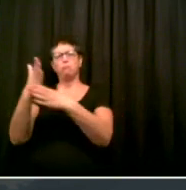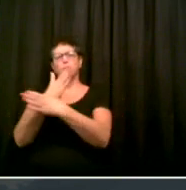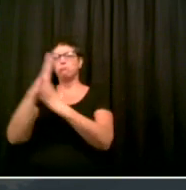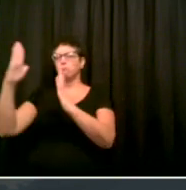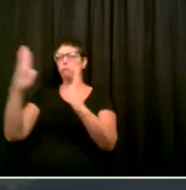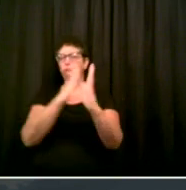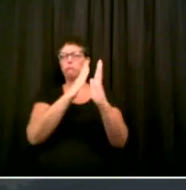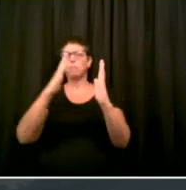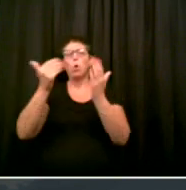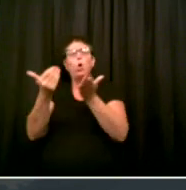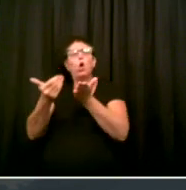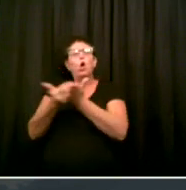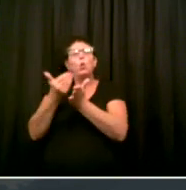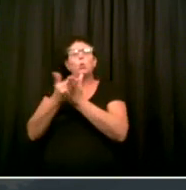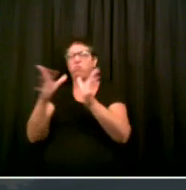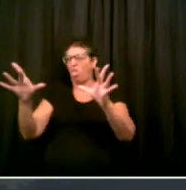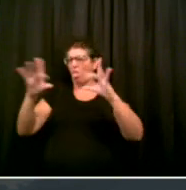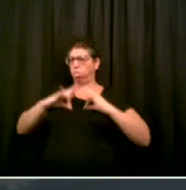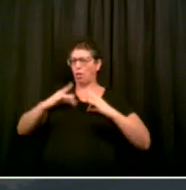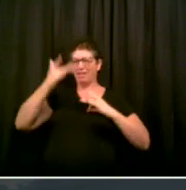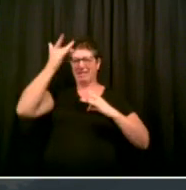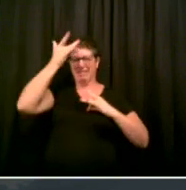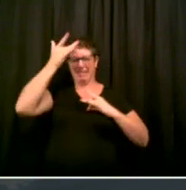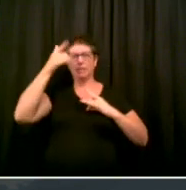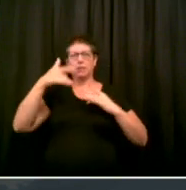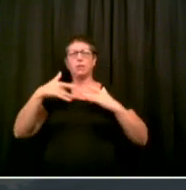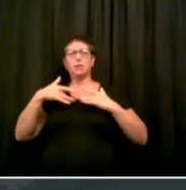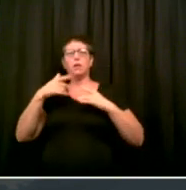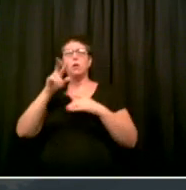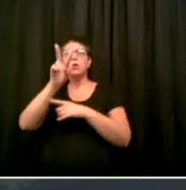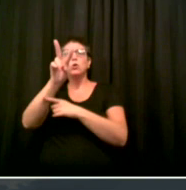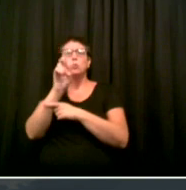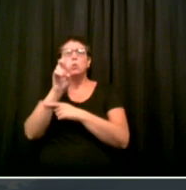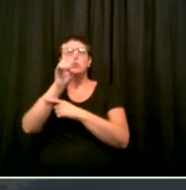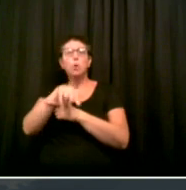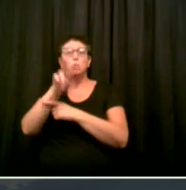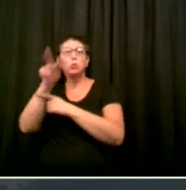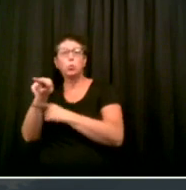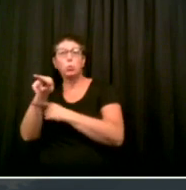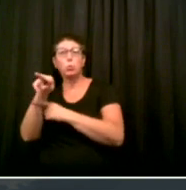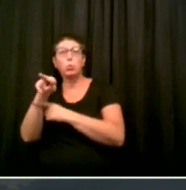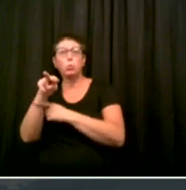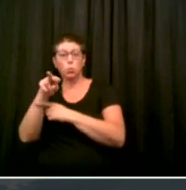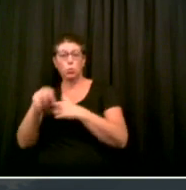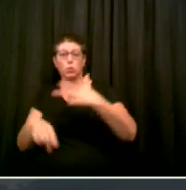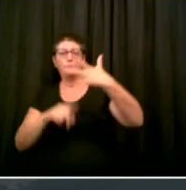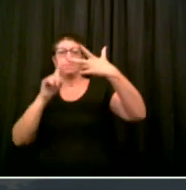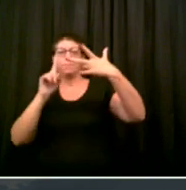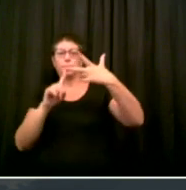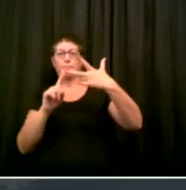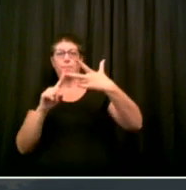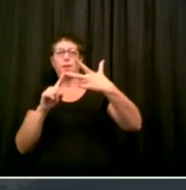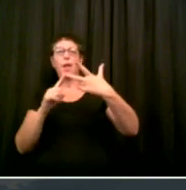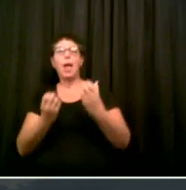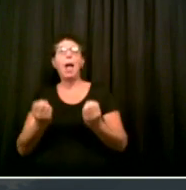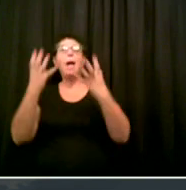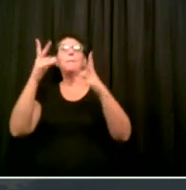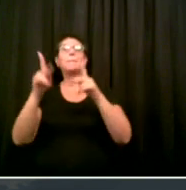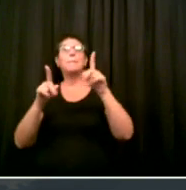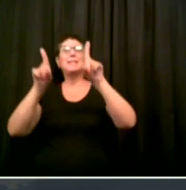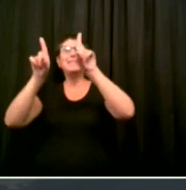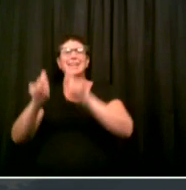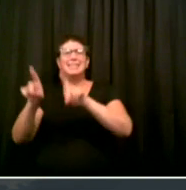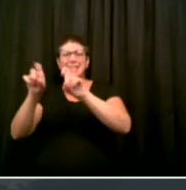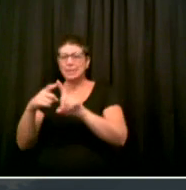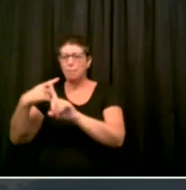threshold, 550 cases. Today's report, 222. And number three, percentage of people testing